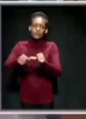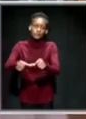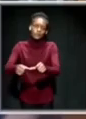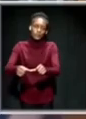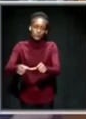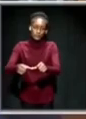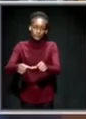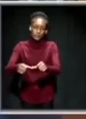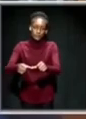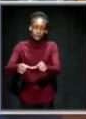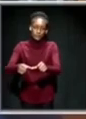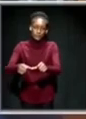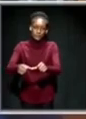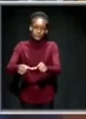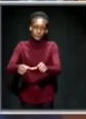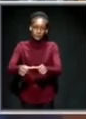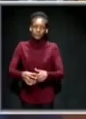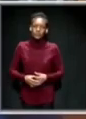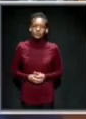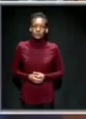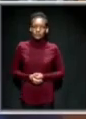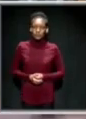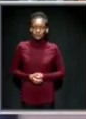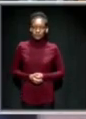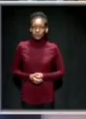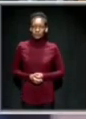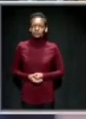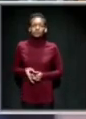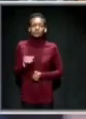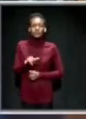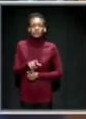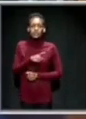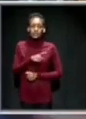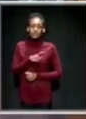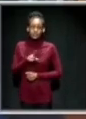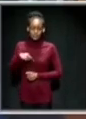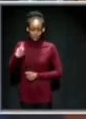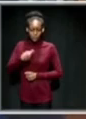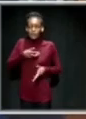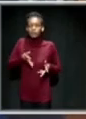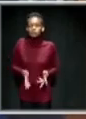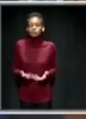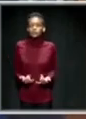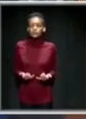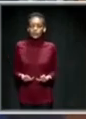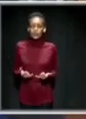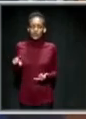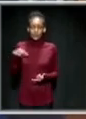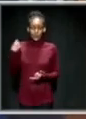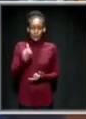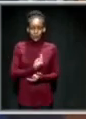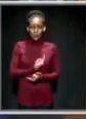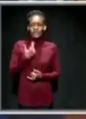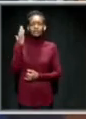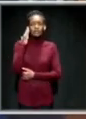are intergenerational. So that is why we are all here today, because we know